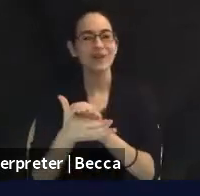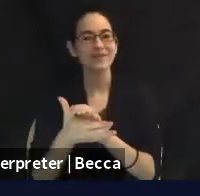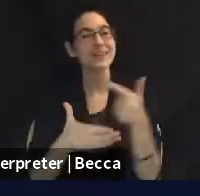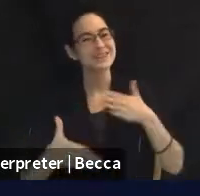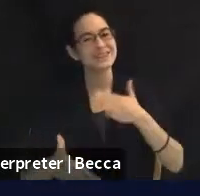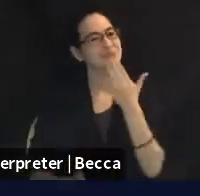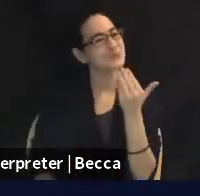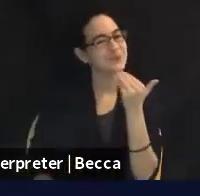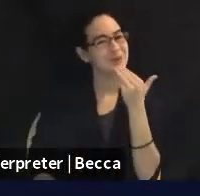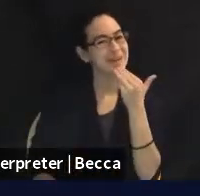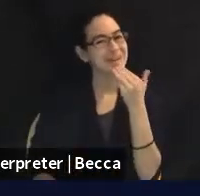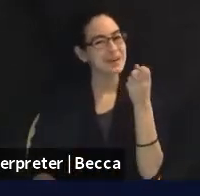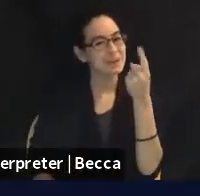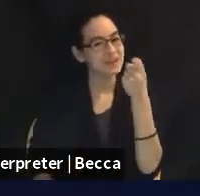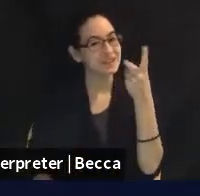mad.